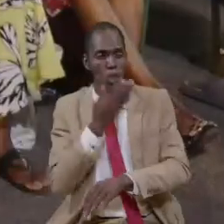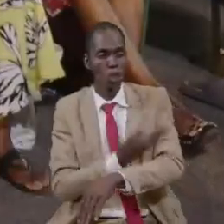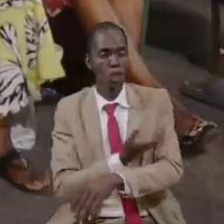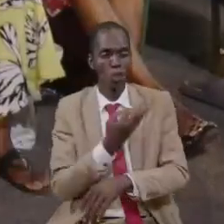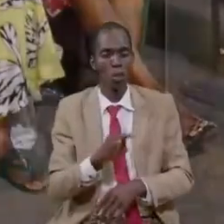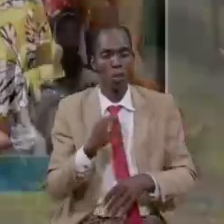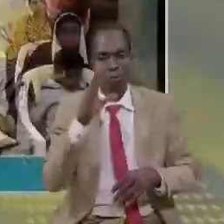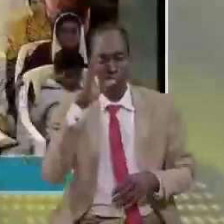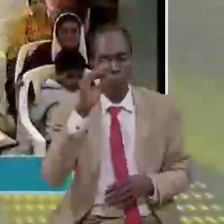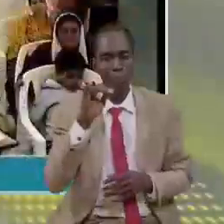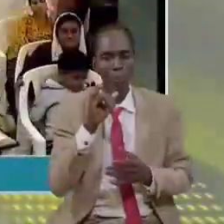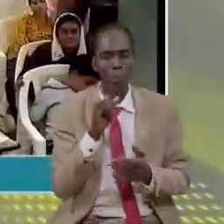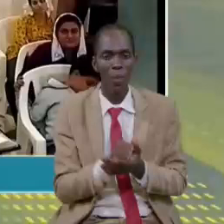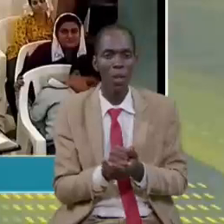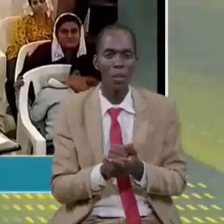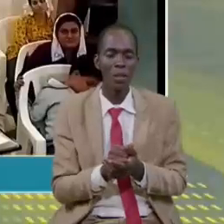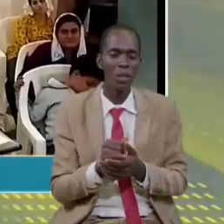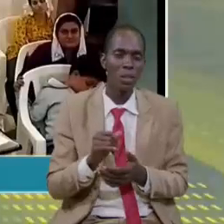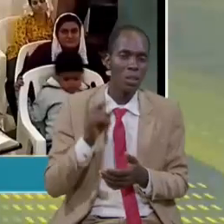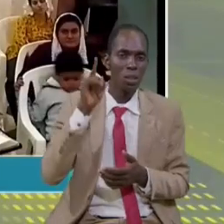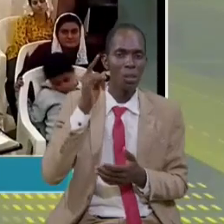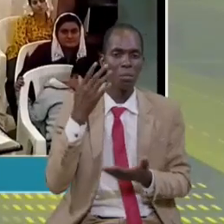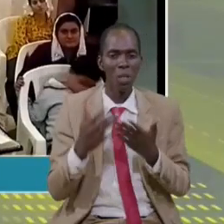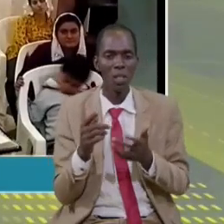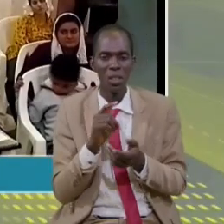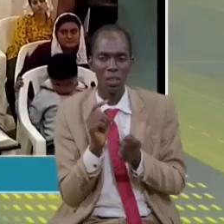the sons of men to become the